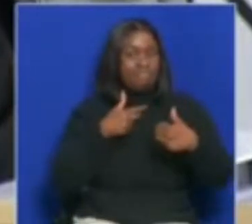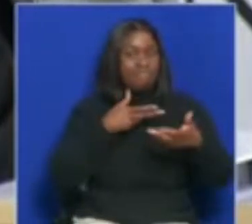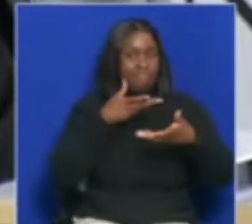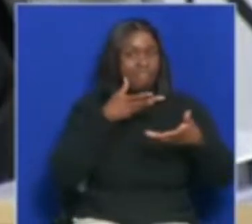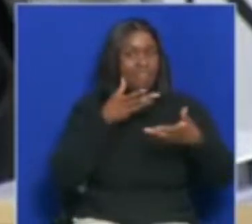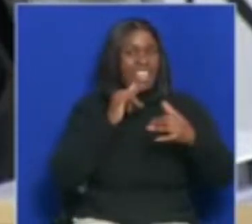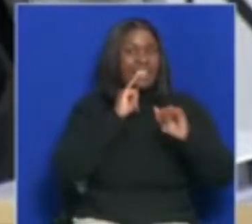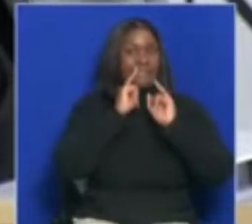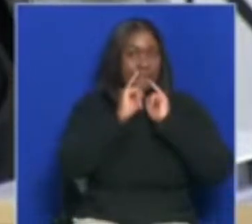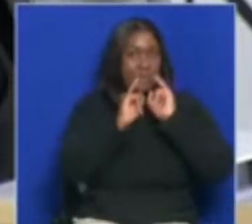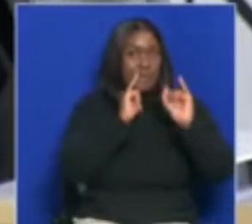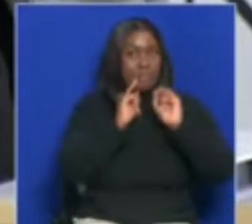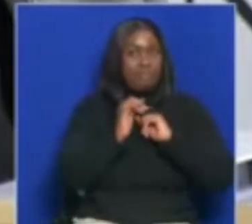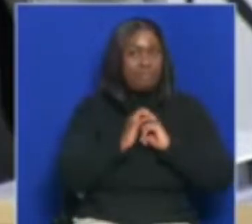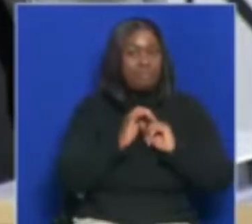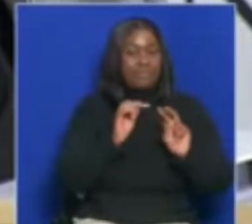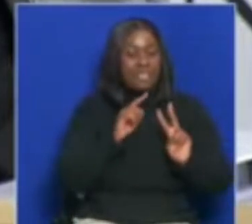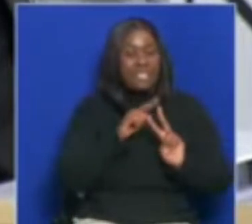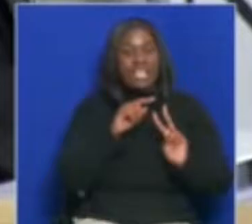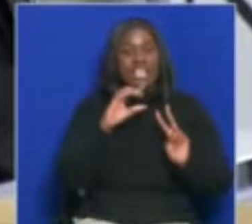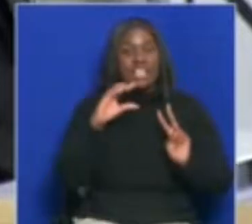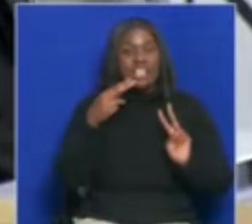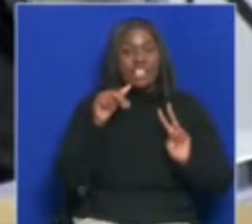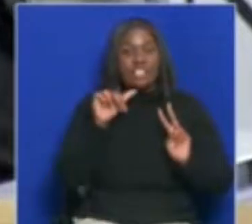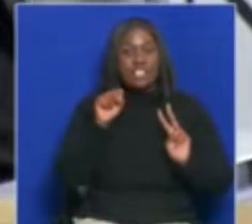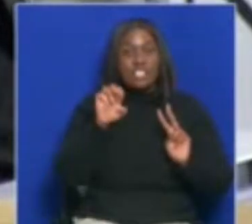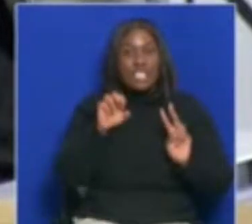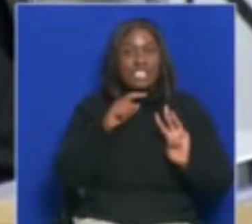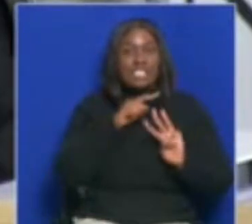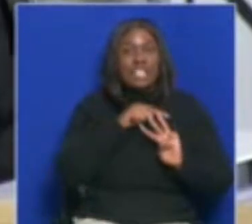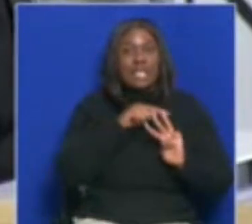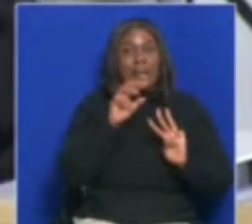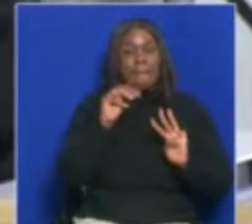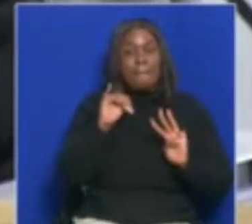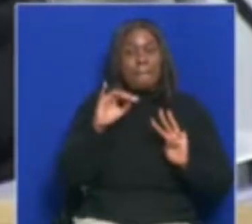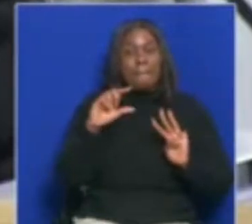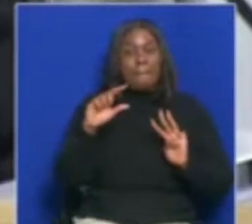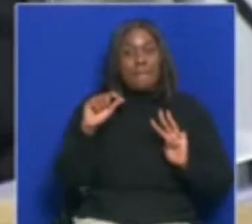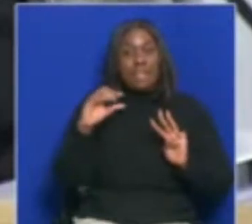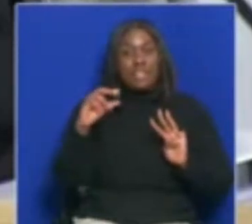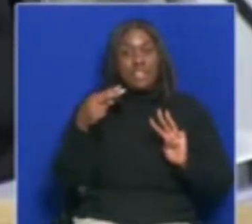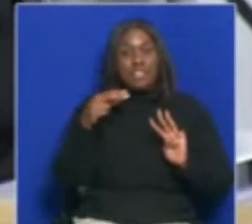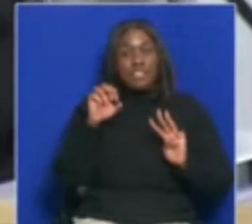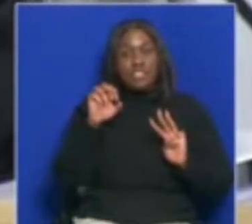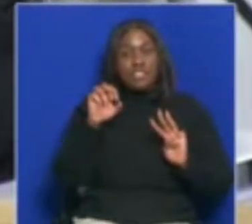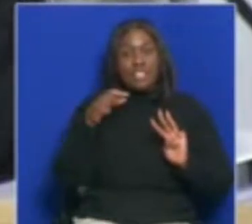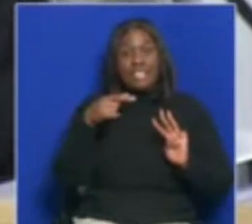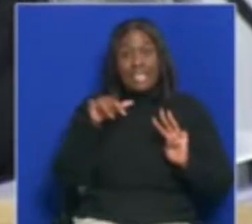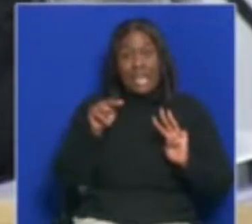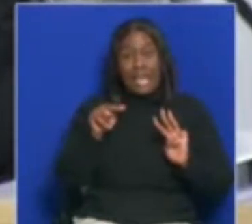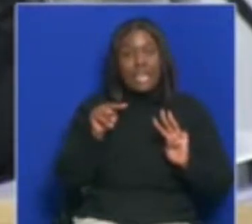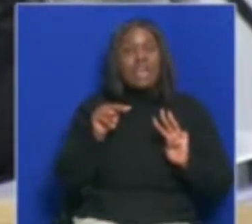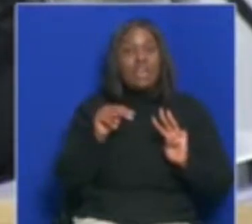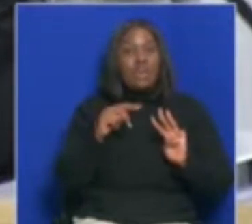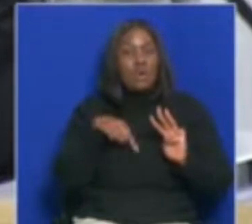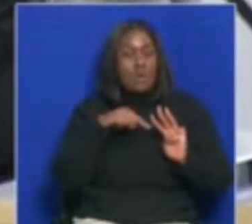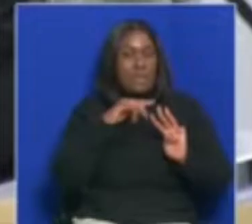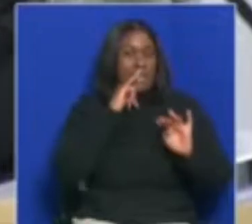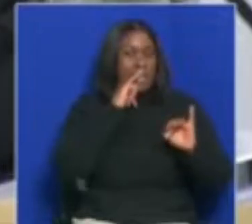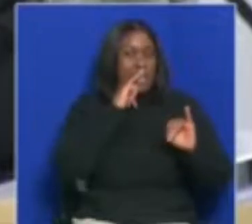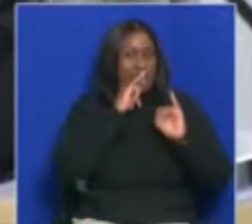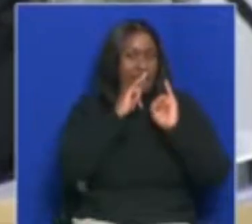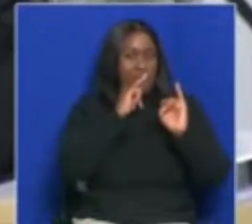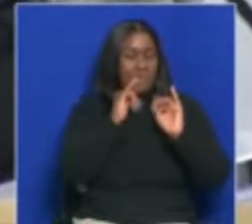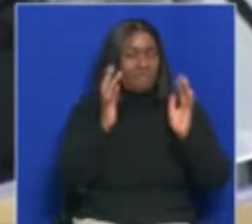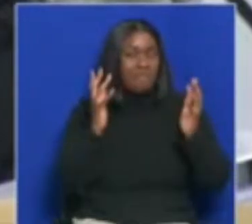Chase Finn and Michigan Hippolyte. We've interviewed them, and during our interview there was